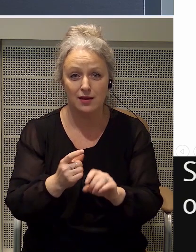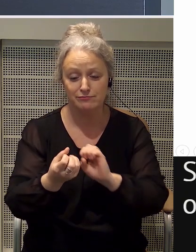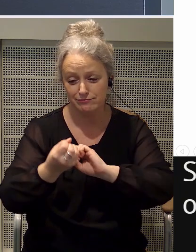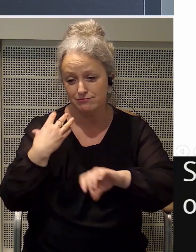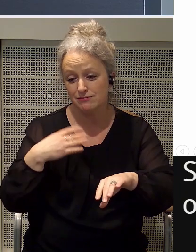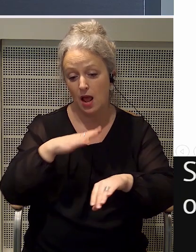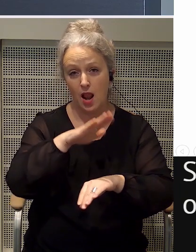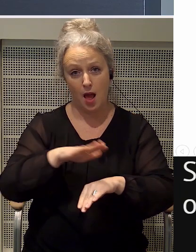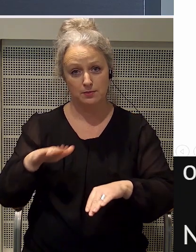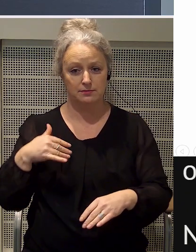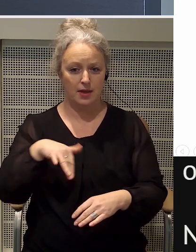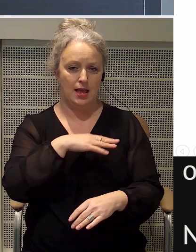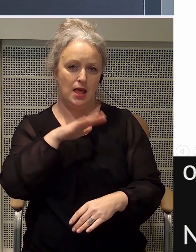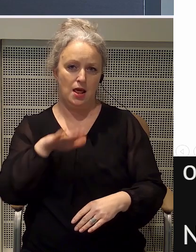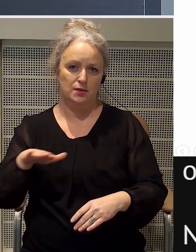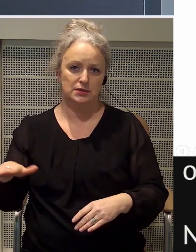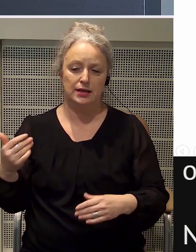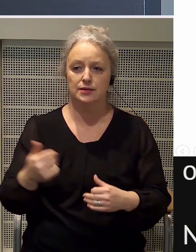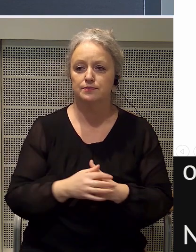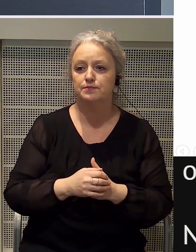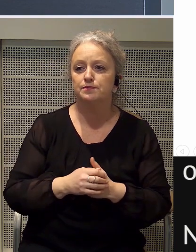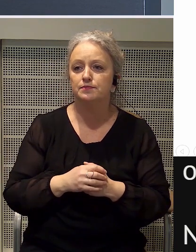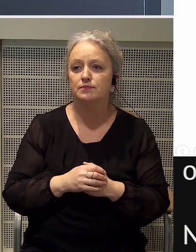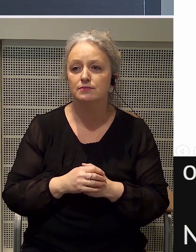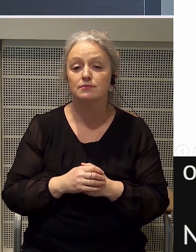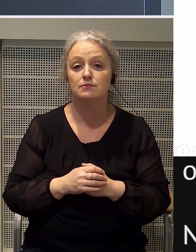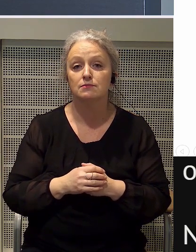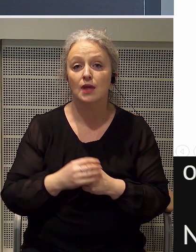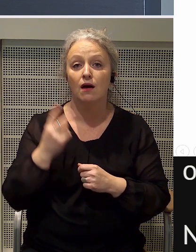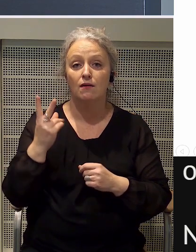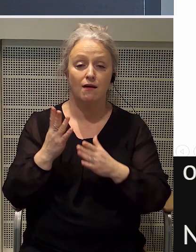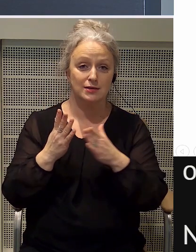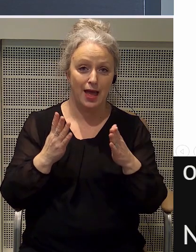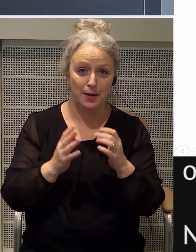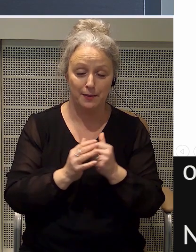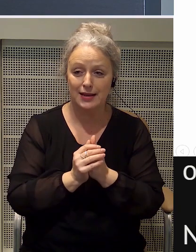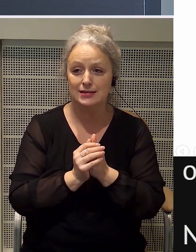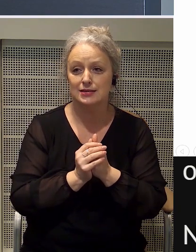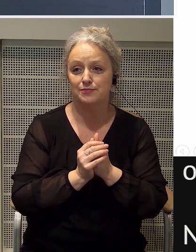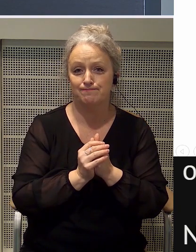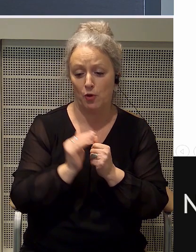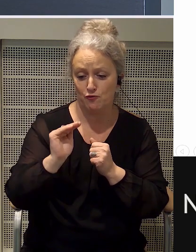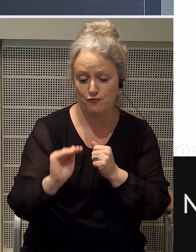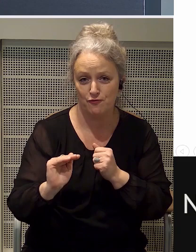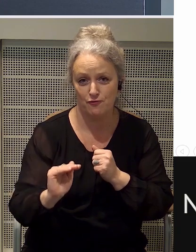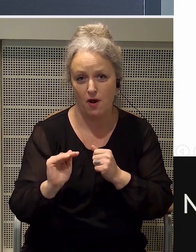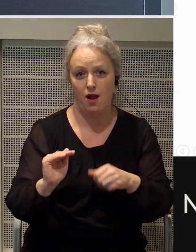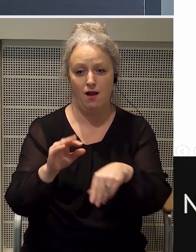you more children. We are not talking about figures. These are real children. We are talking about on the left